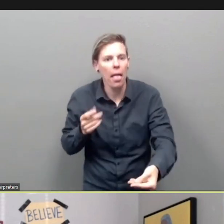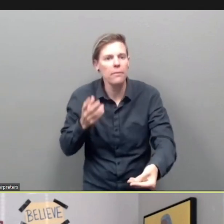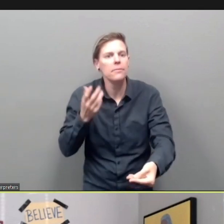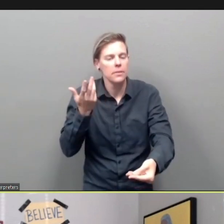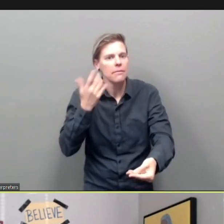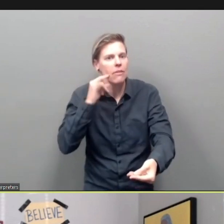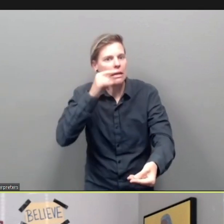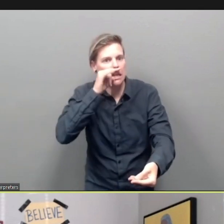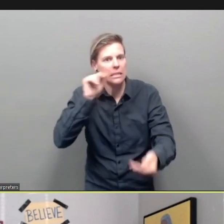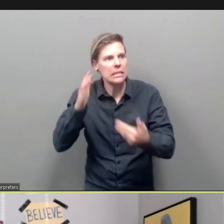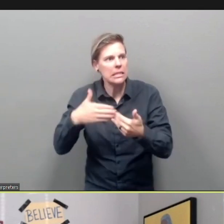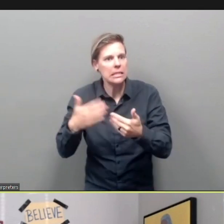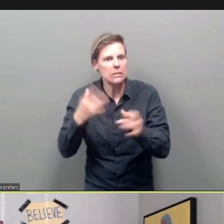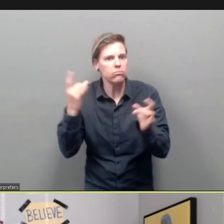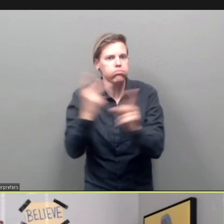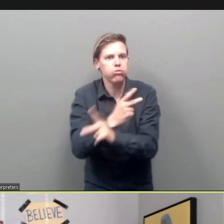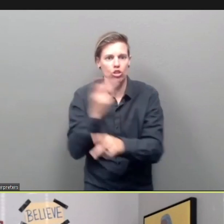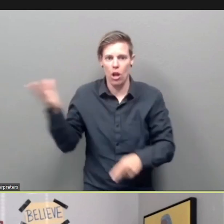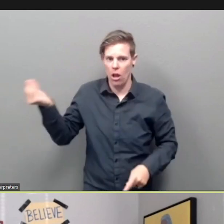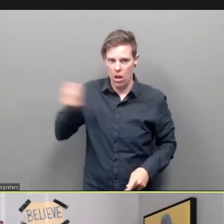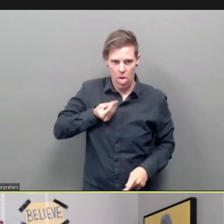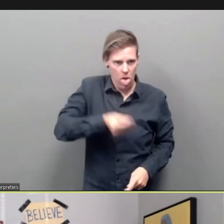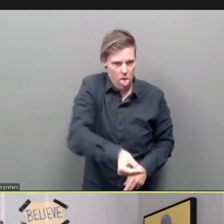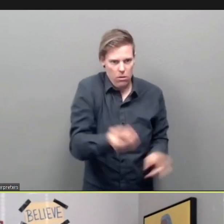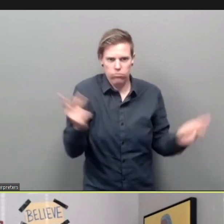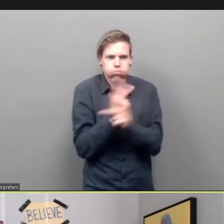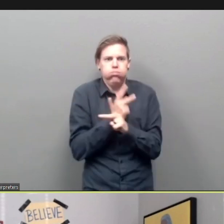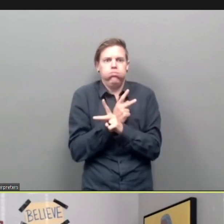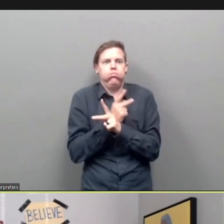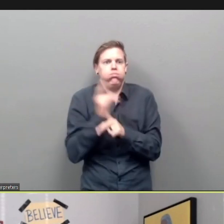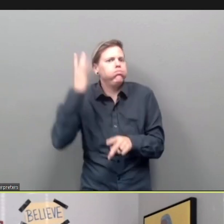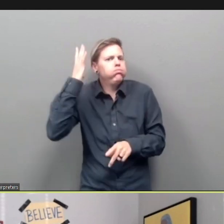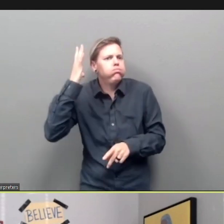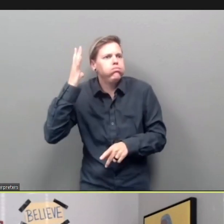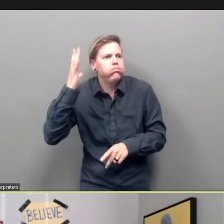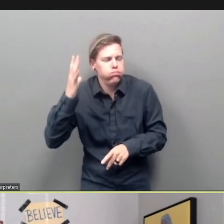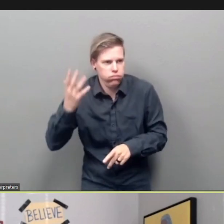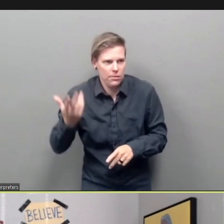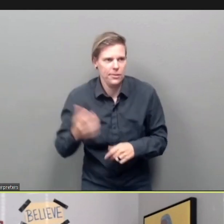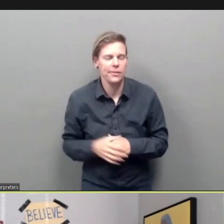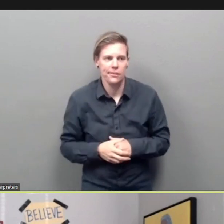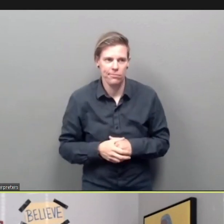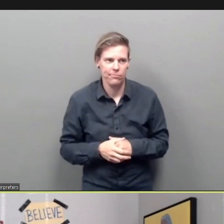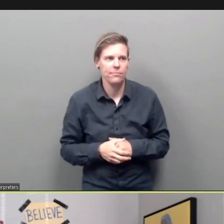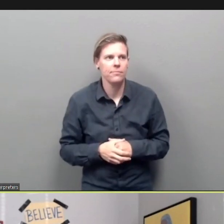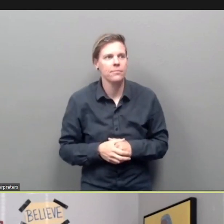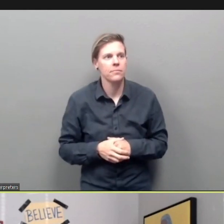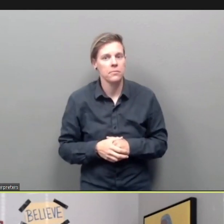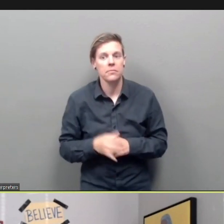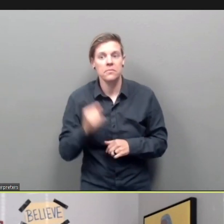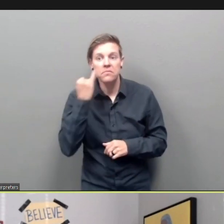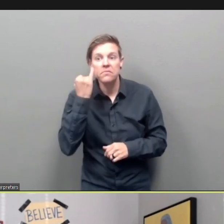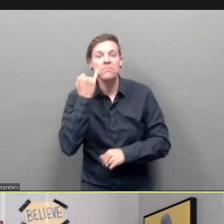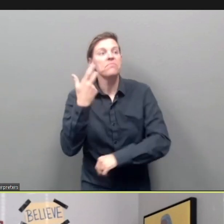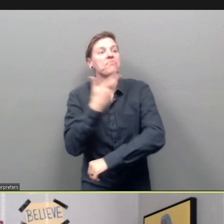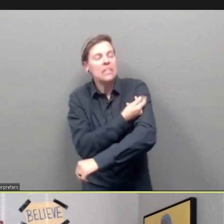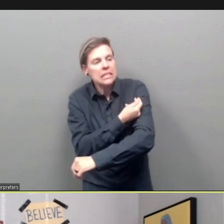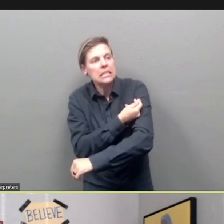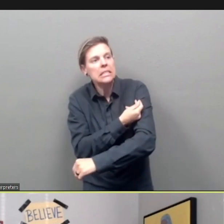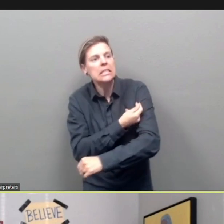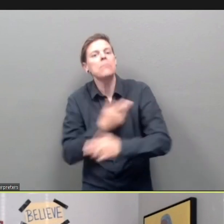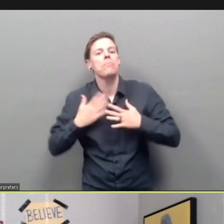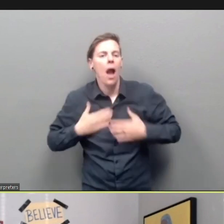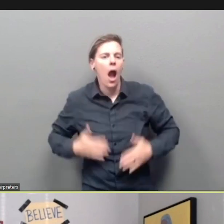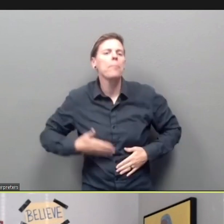It's just much worse than if you had it, you know, with the vaccine. So I think, you know, I think it's